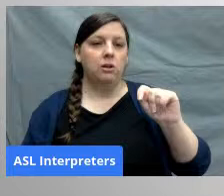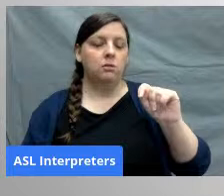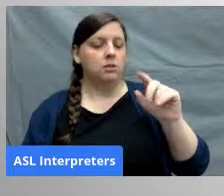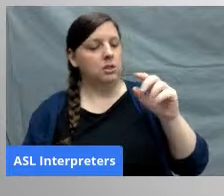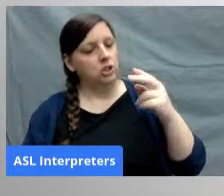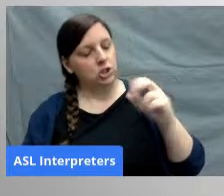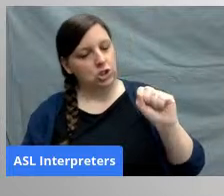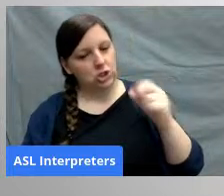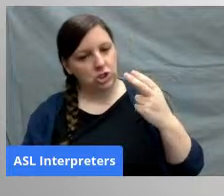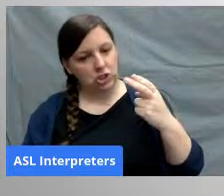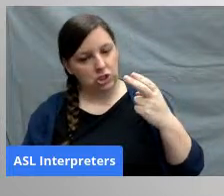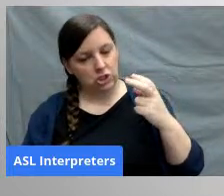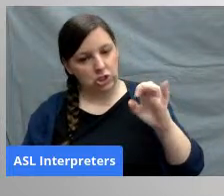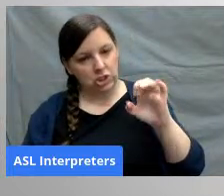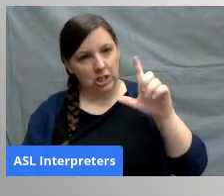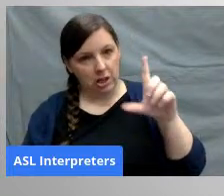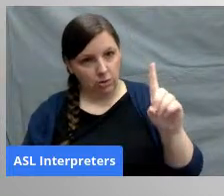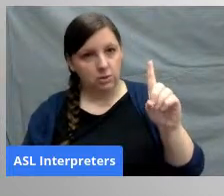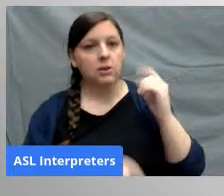classrooms.